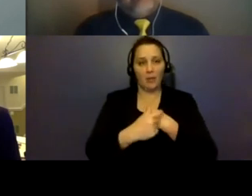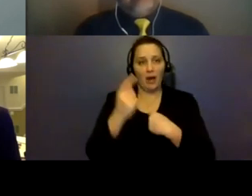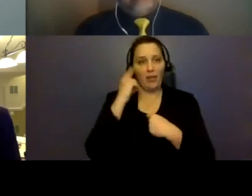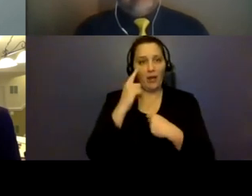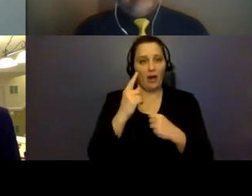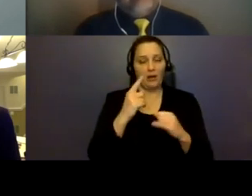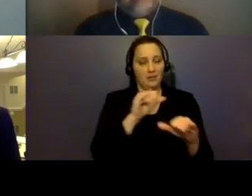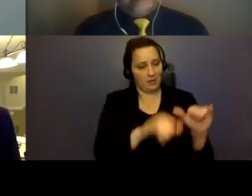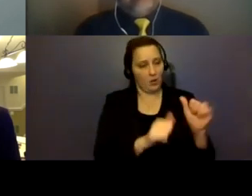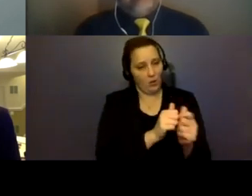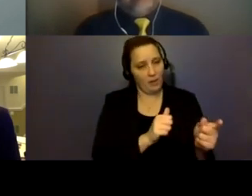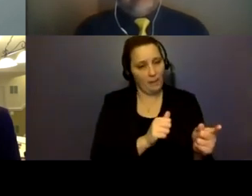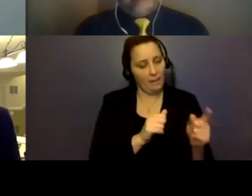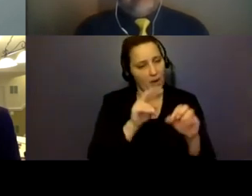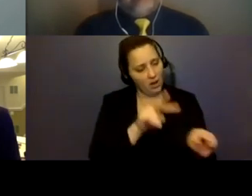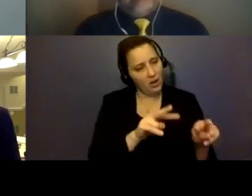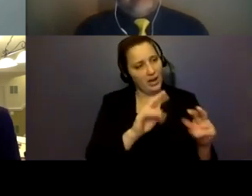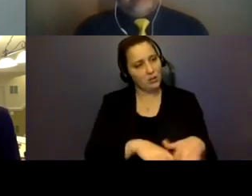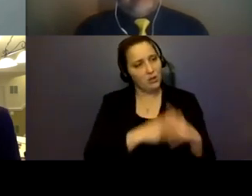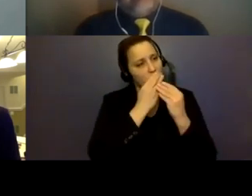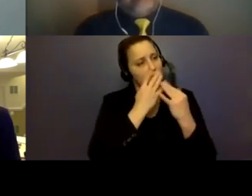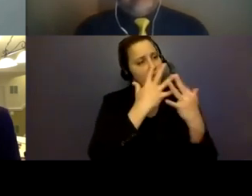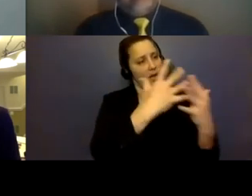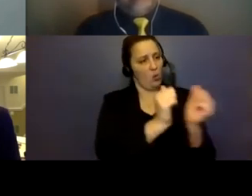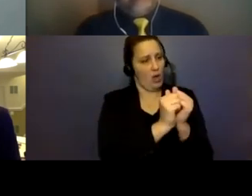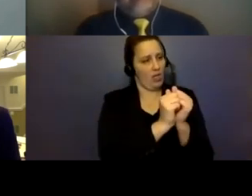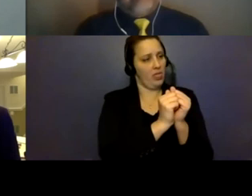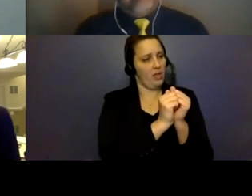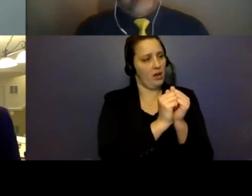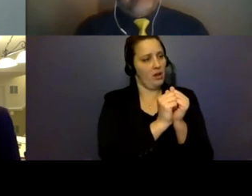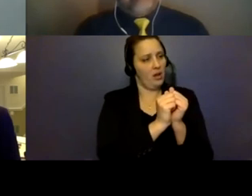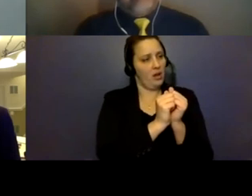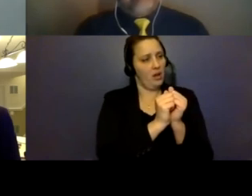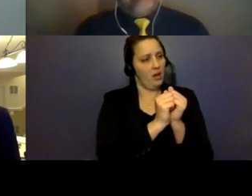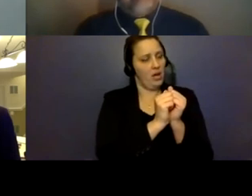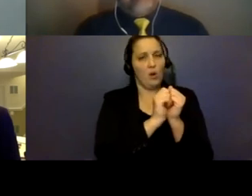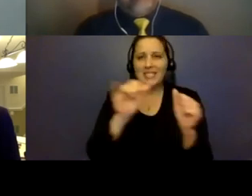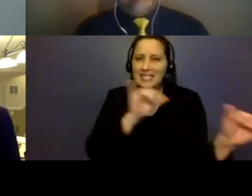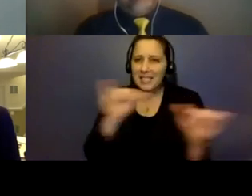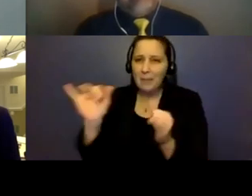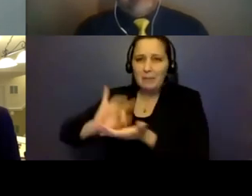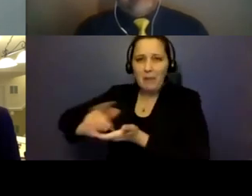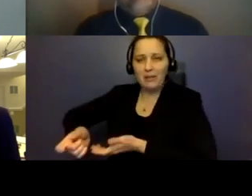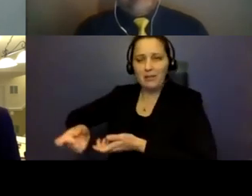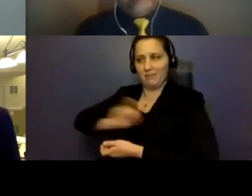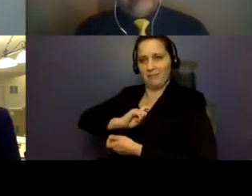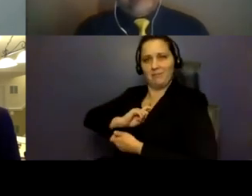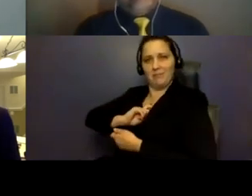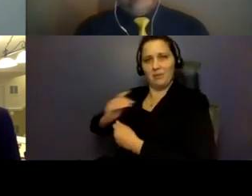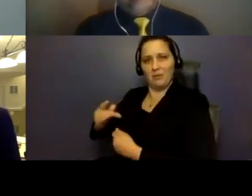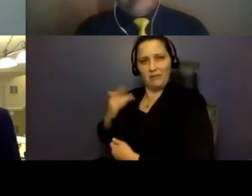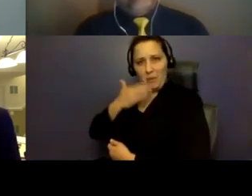them, and it was like, it was as if I was literally given medicine as I started to